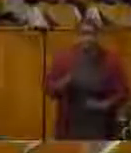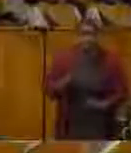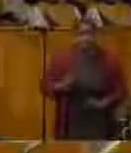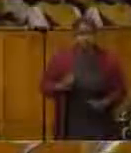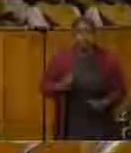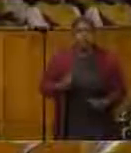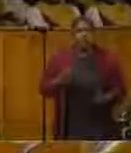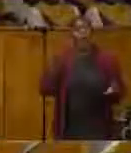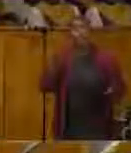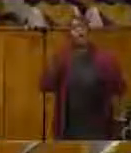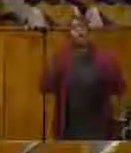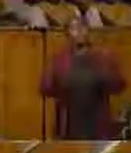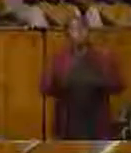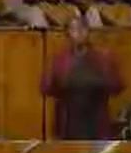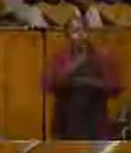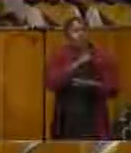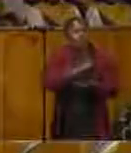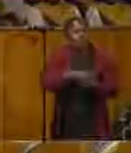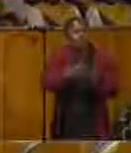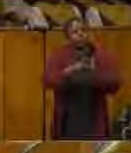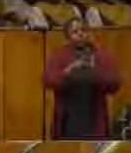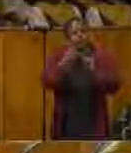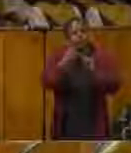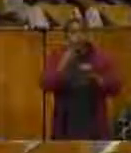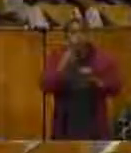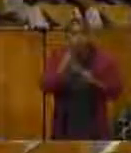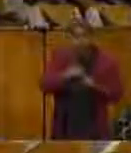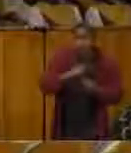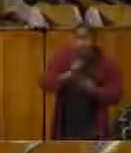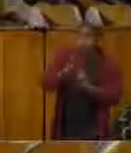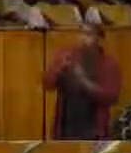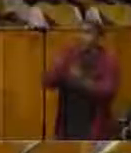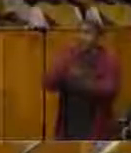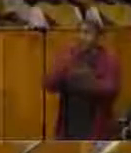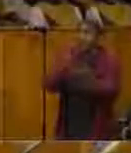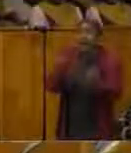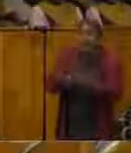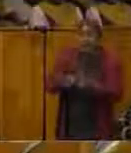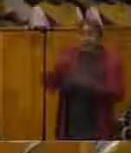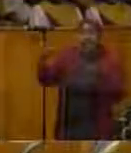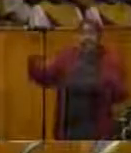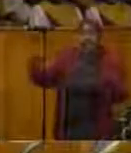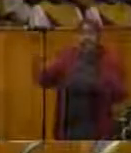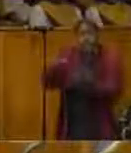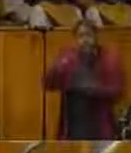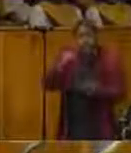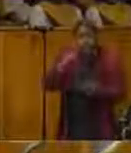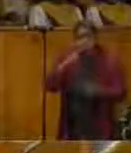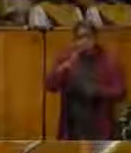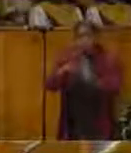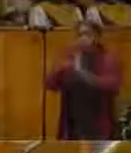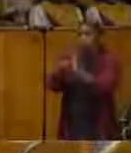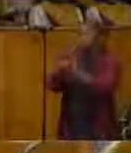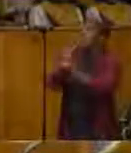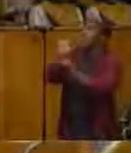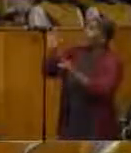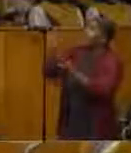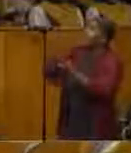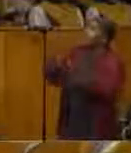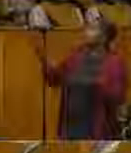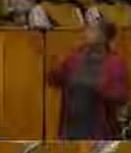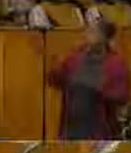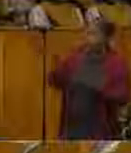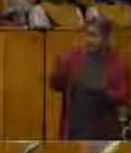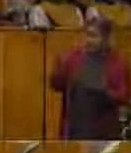And maybe the Lord commands us to give as an invitation to exemplify his presence in